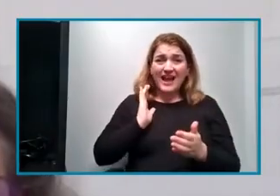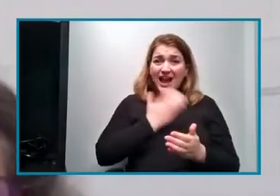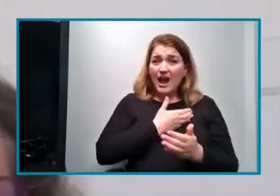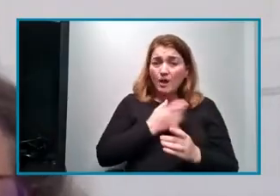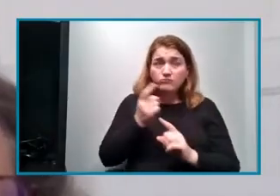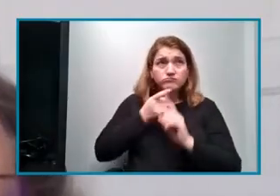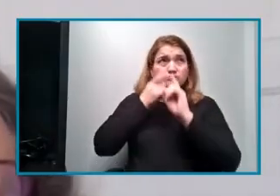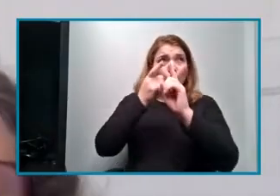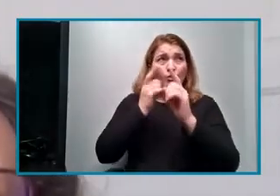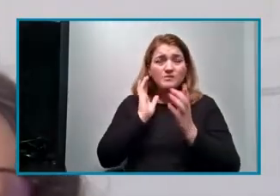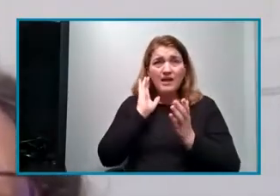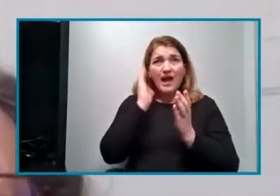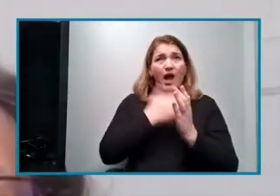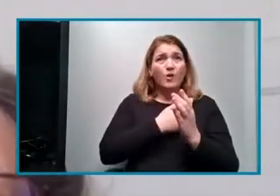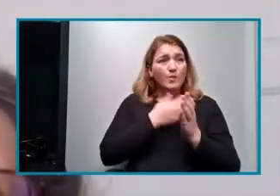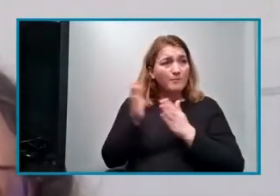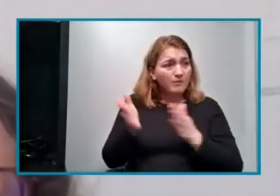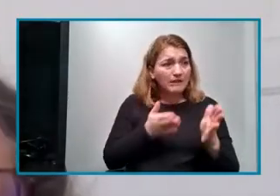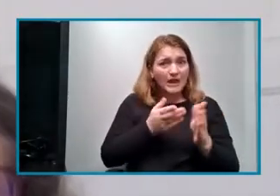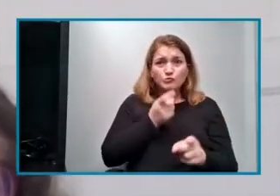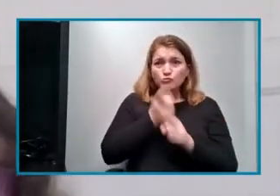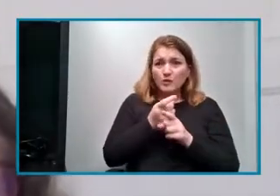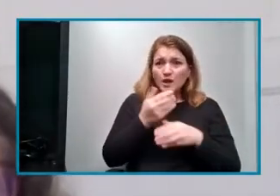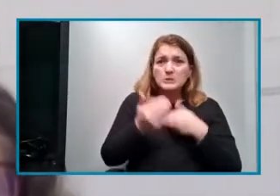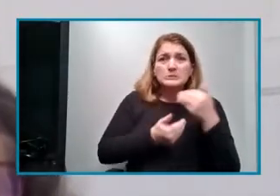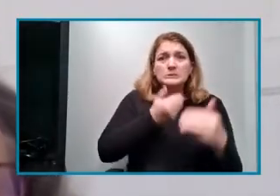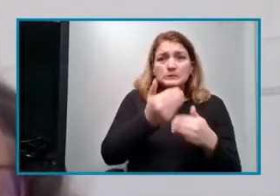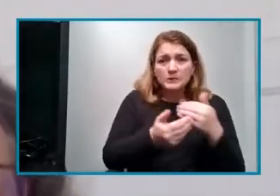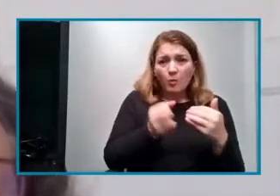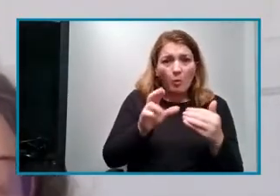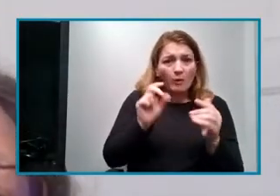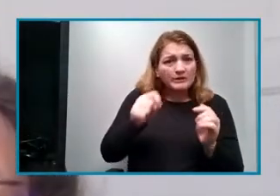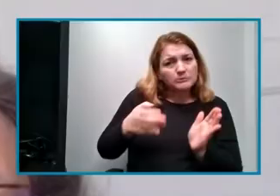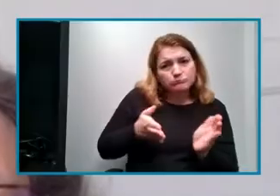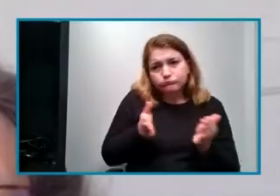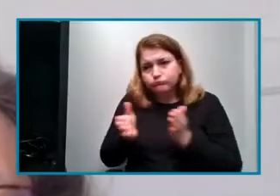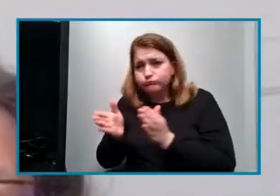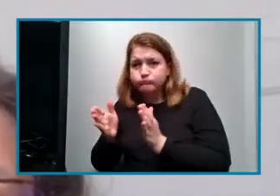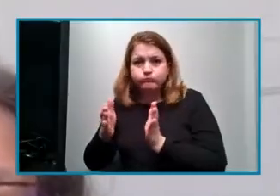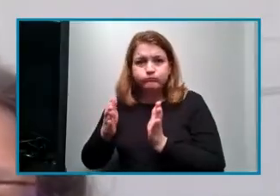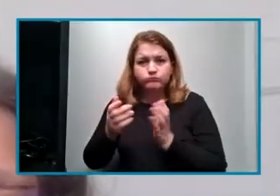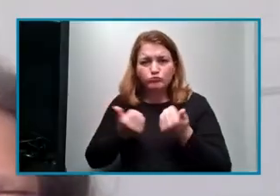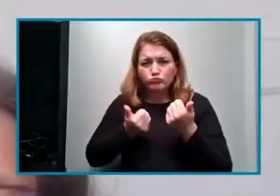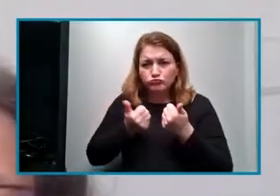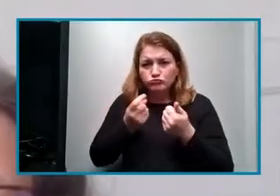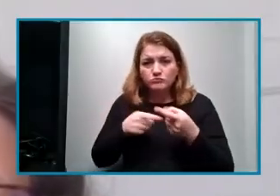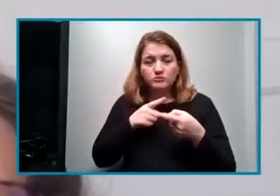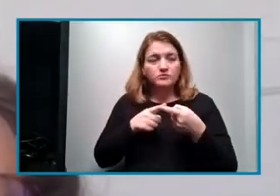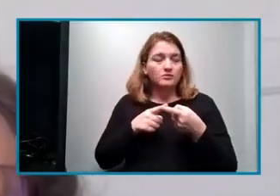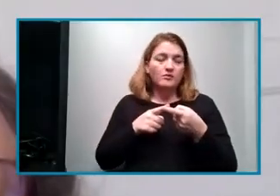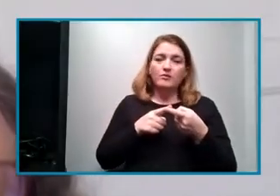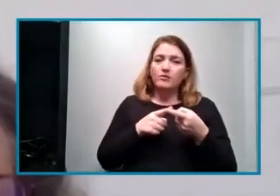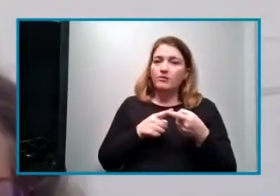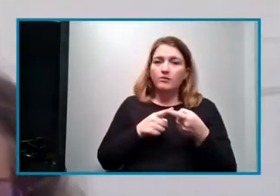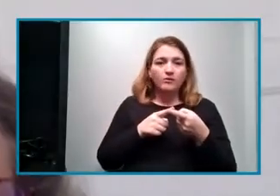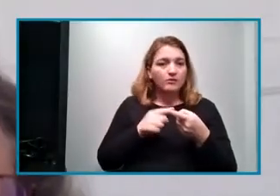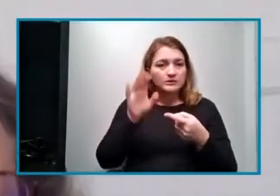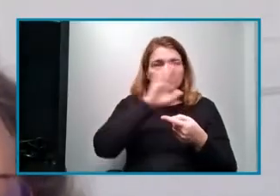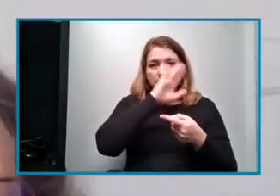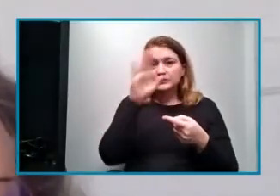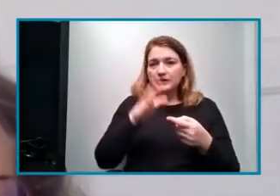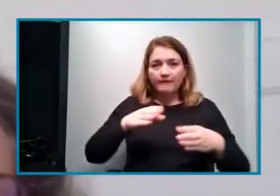was really valuable. I would not have undertaken this process